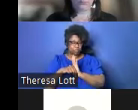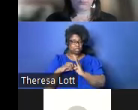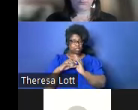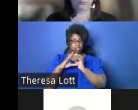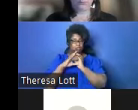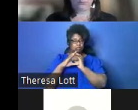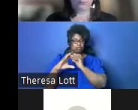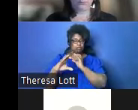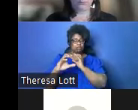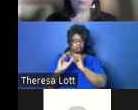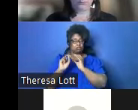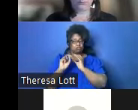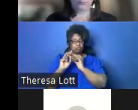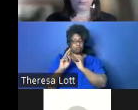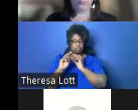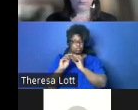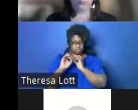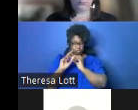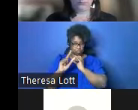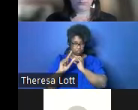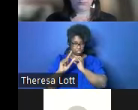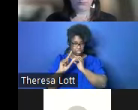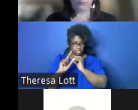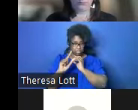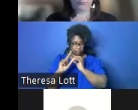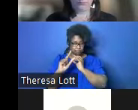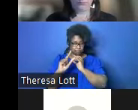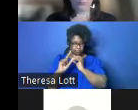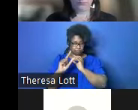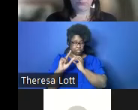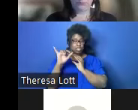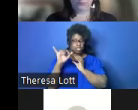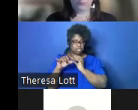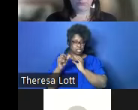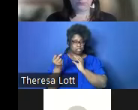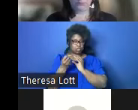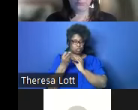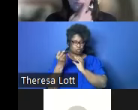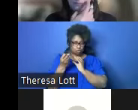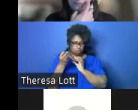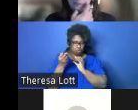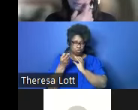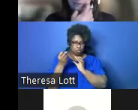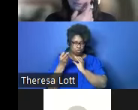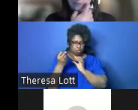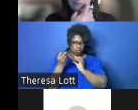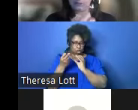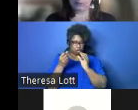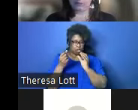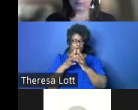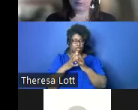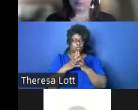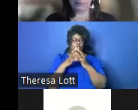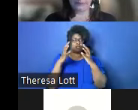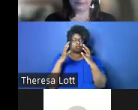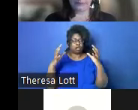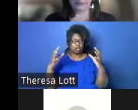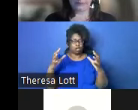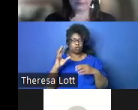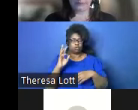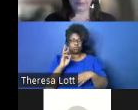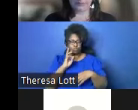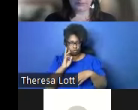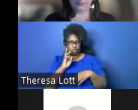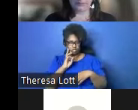element that essentially can hold large amounts of water, larger than